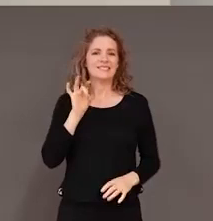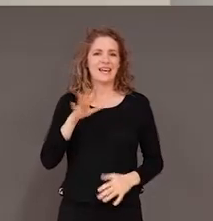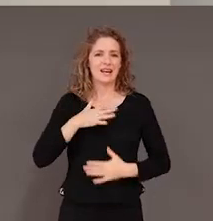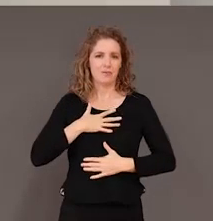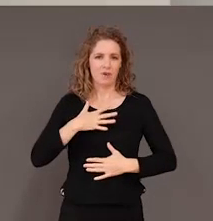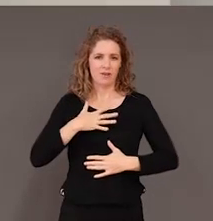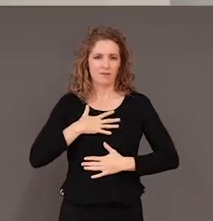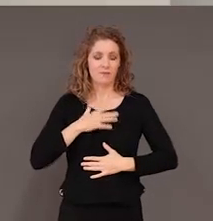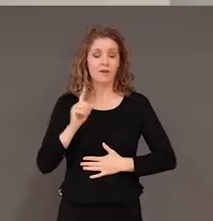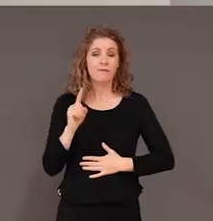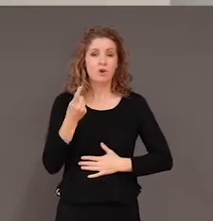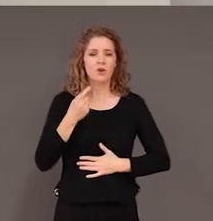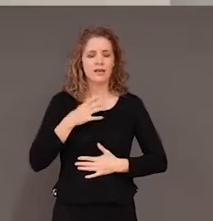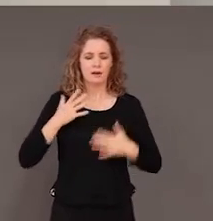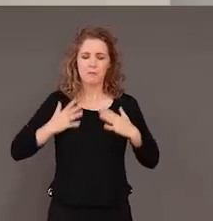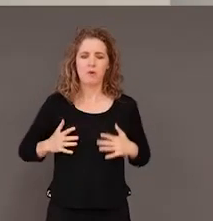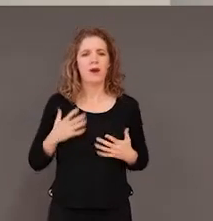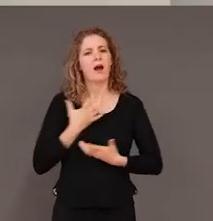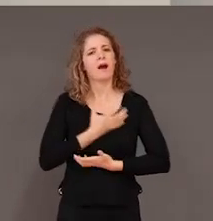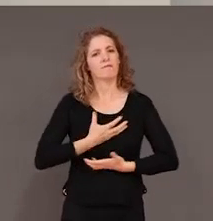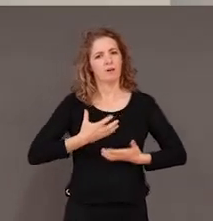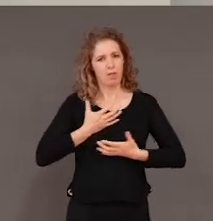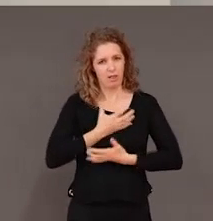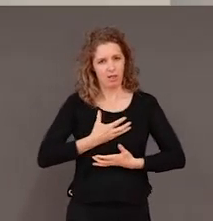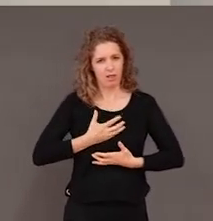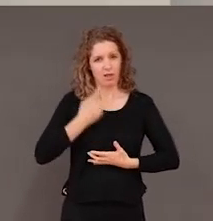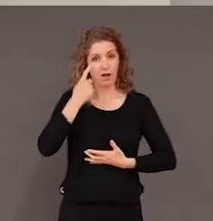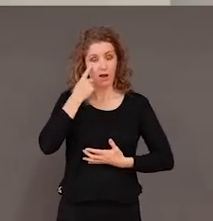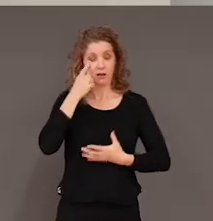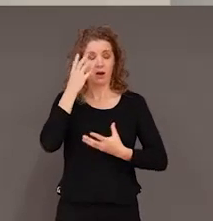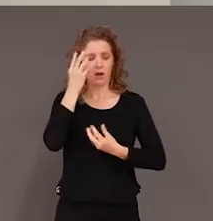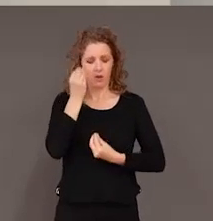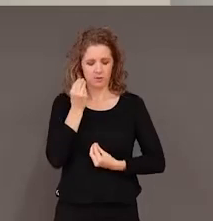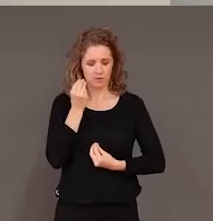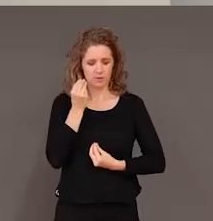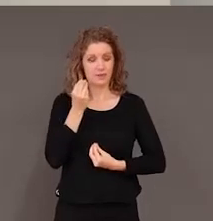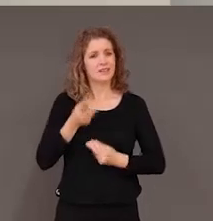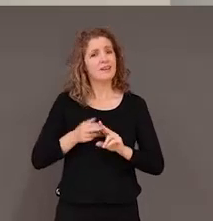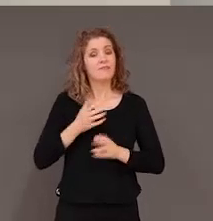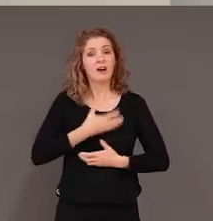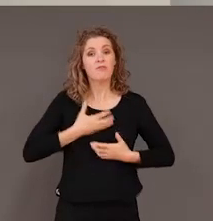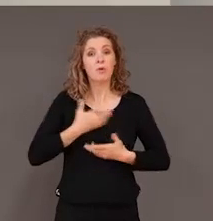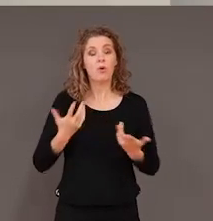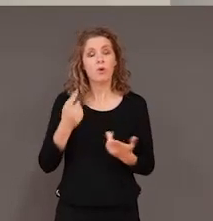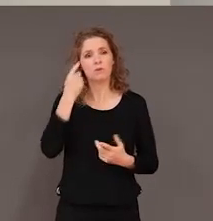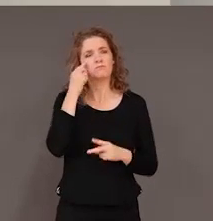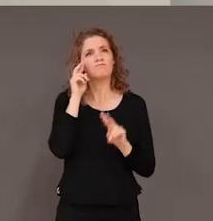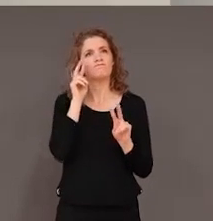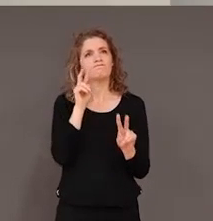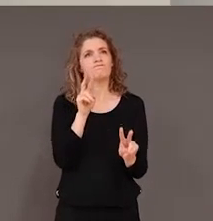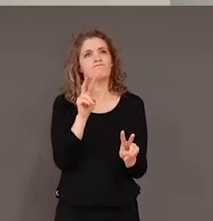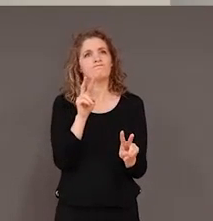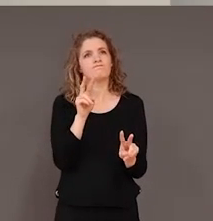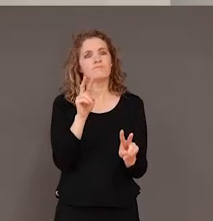Breaths. So get yourself into a comfortable position. Close your eyes if you feel comfortable to do so, or just fix